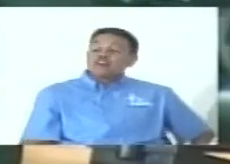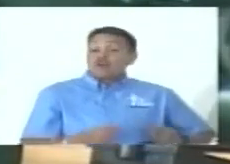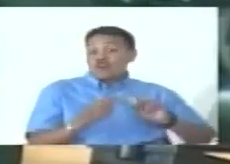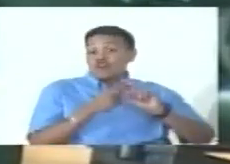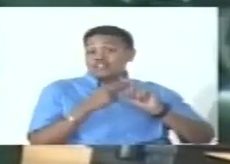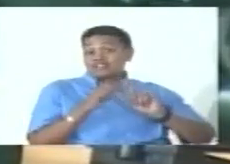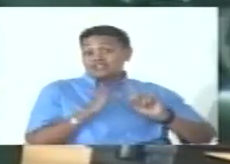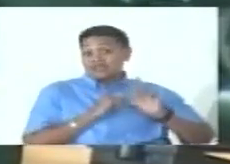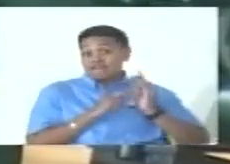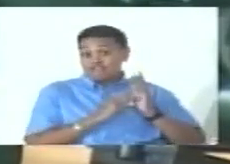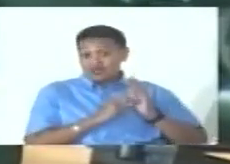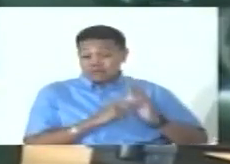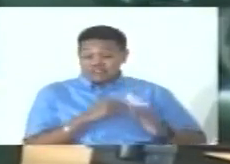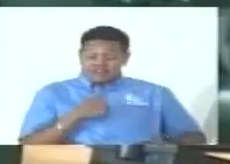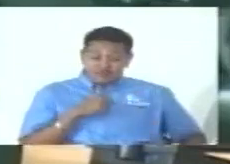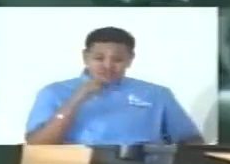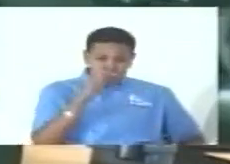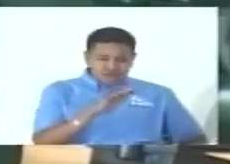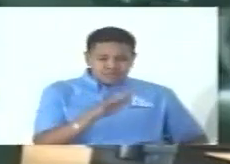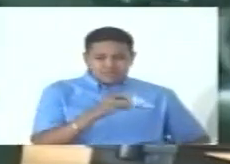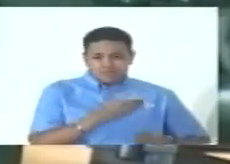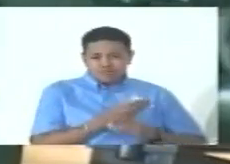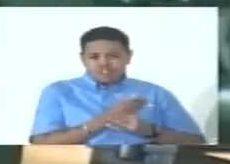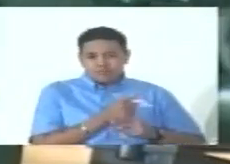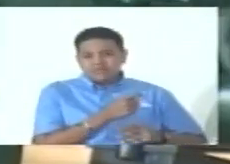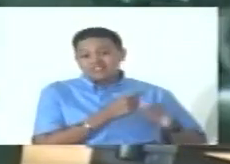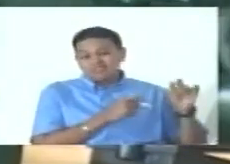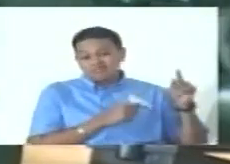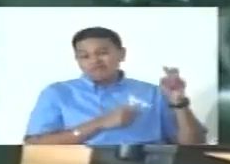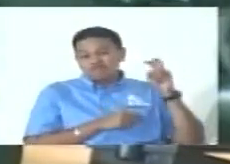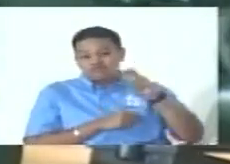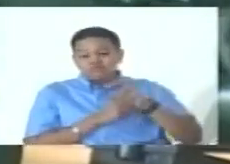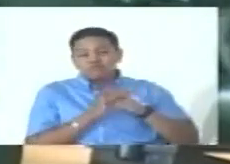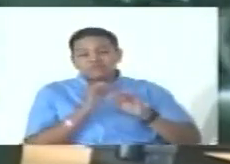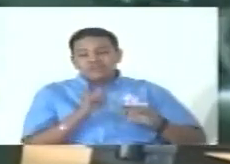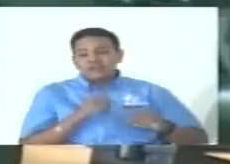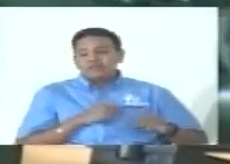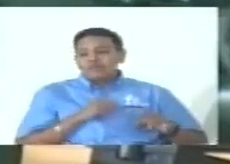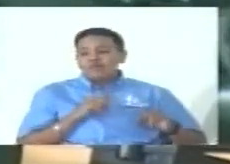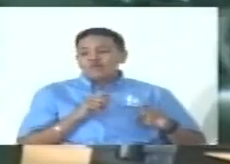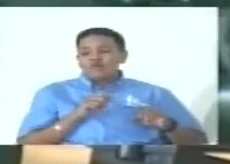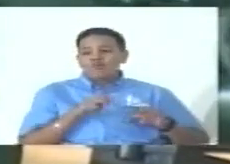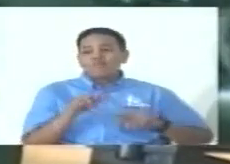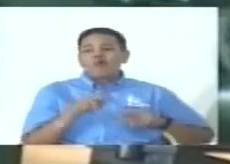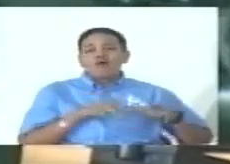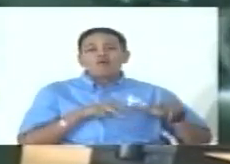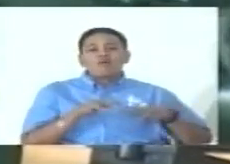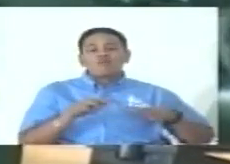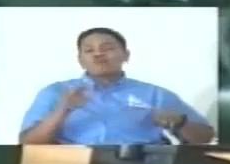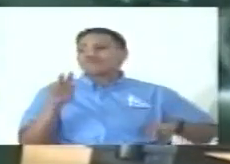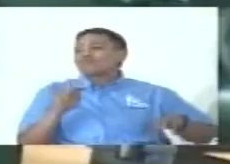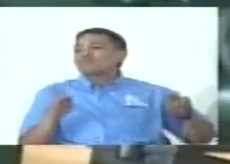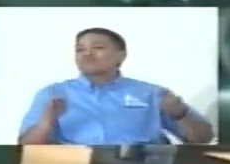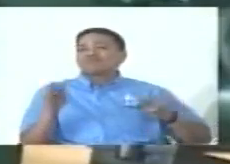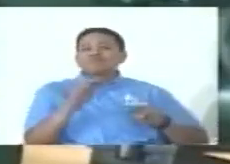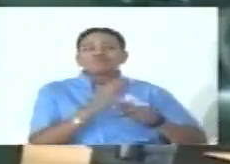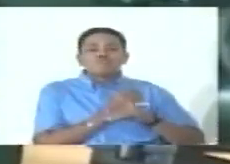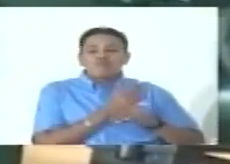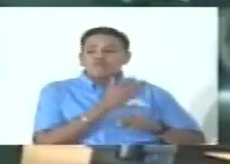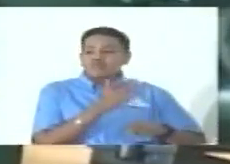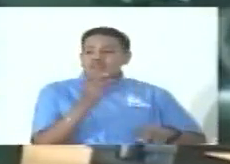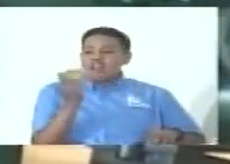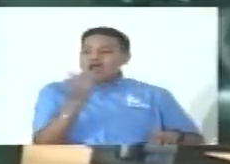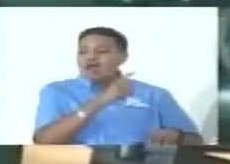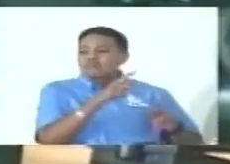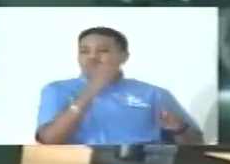visited the property, and she was on the property. And so we were walking up and down the property, and everybody she